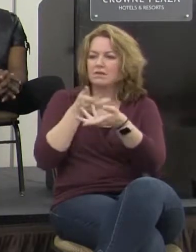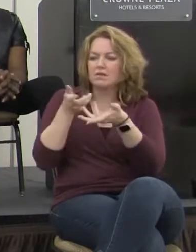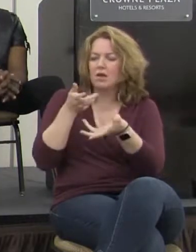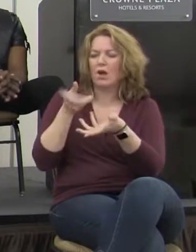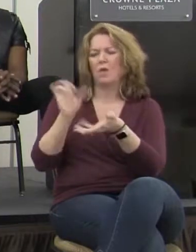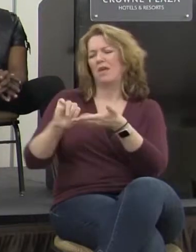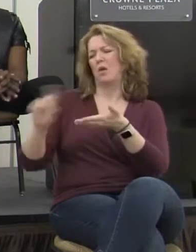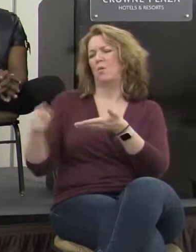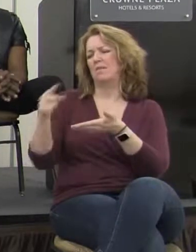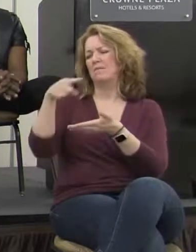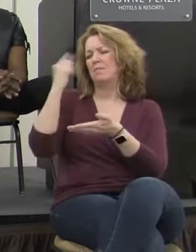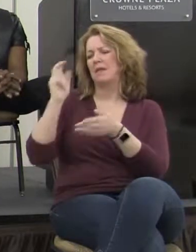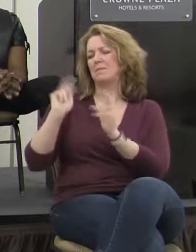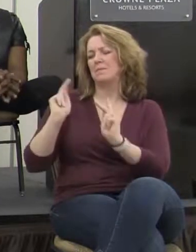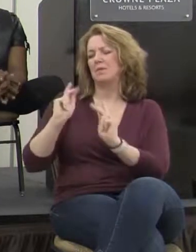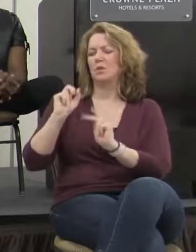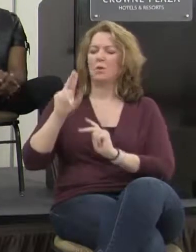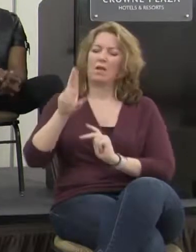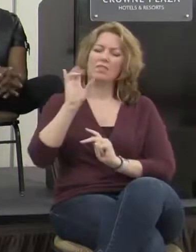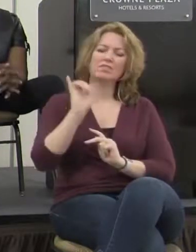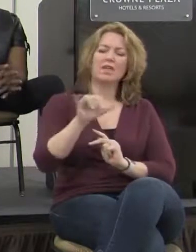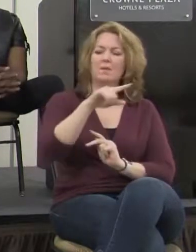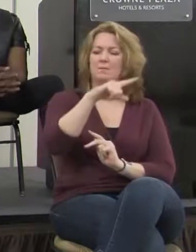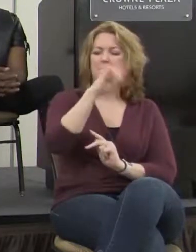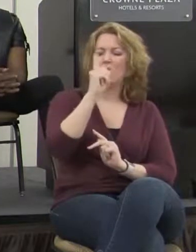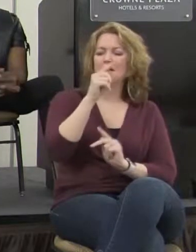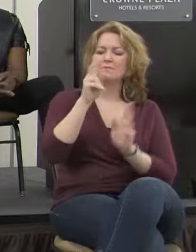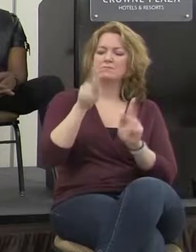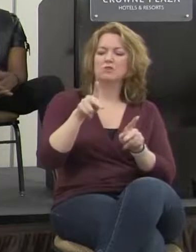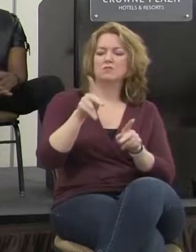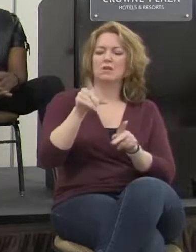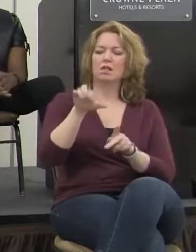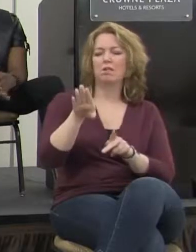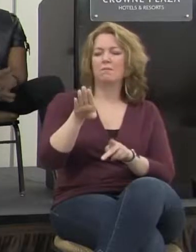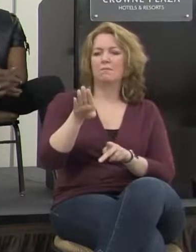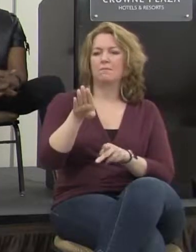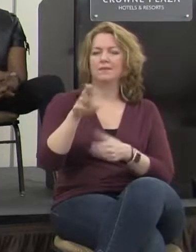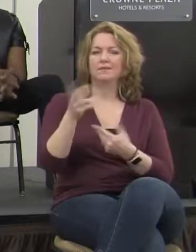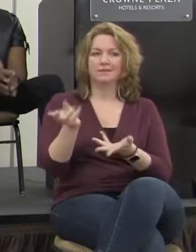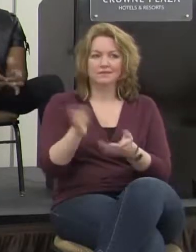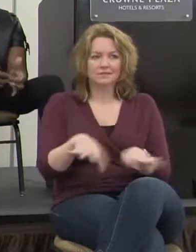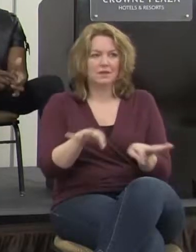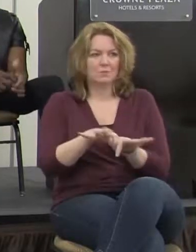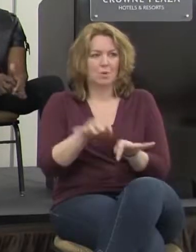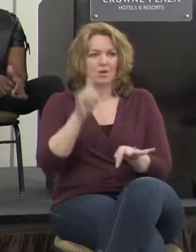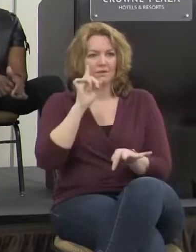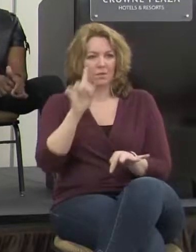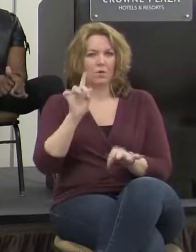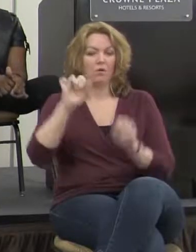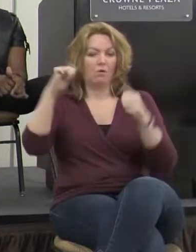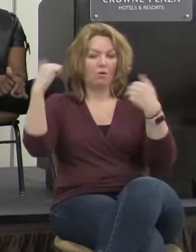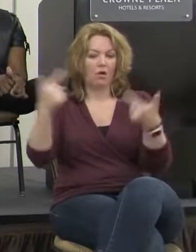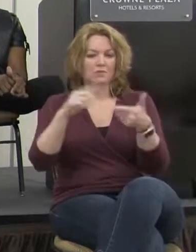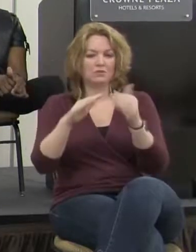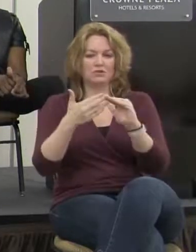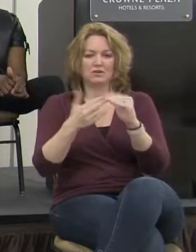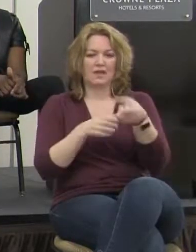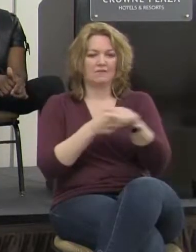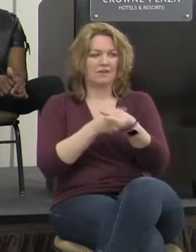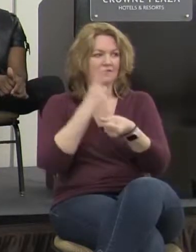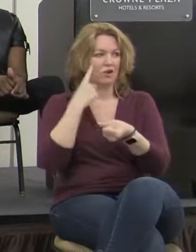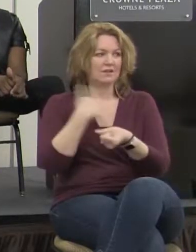just for black people, or this is just a black person club. And it's important for the NPOC community to advocate for us and say,